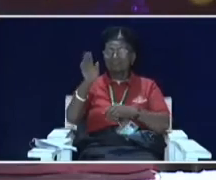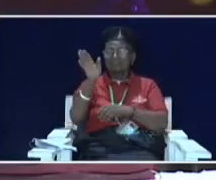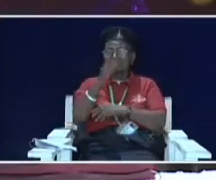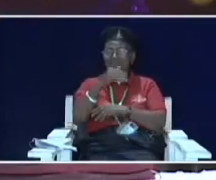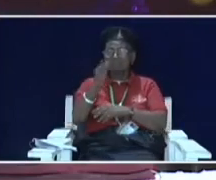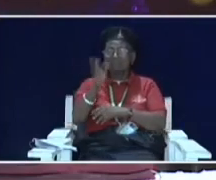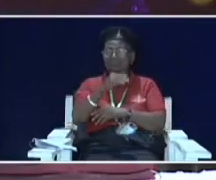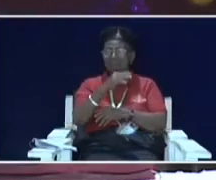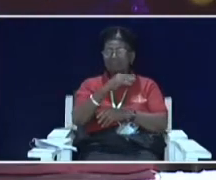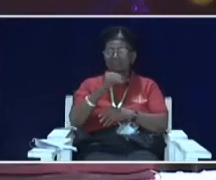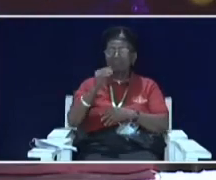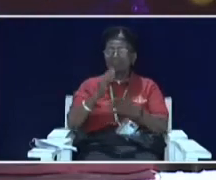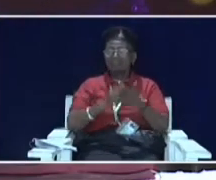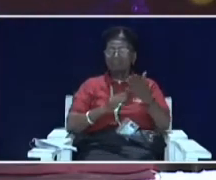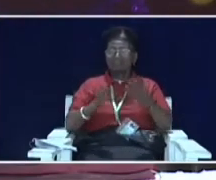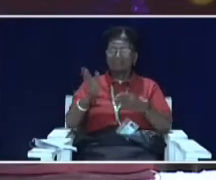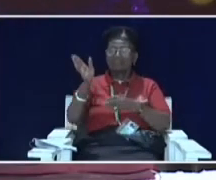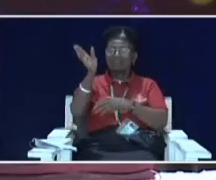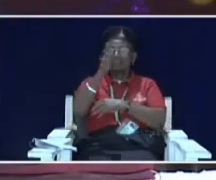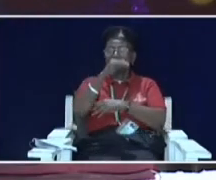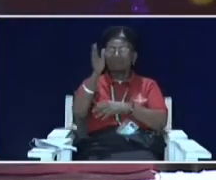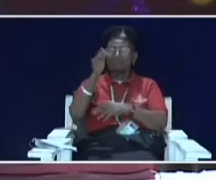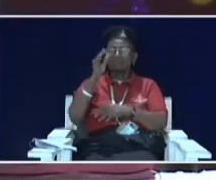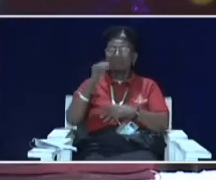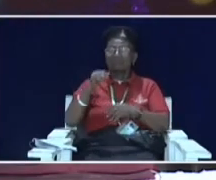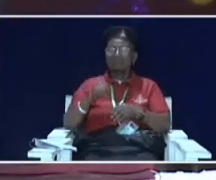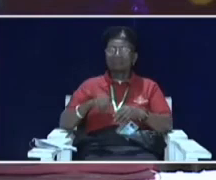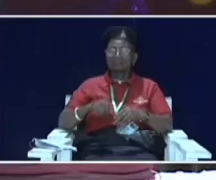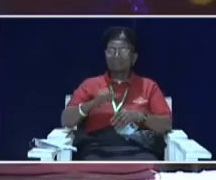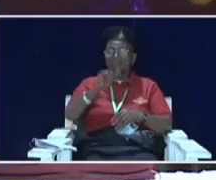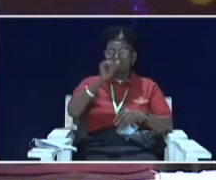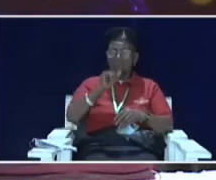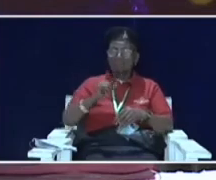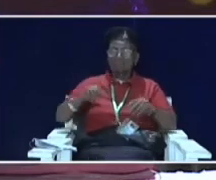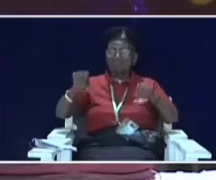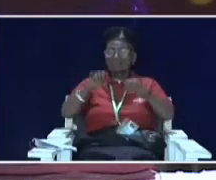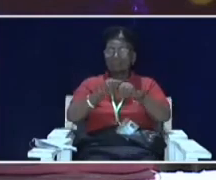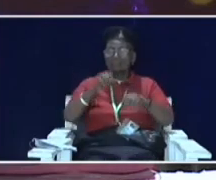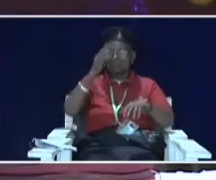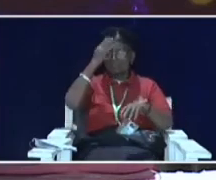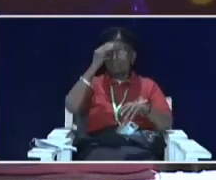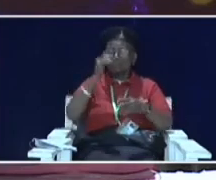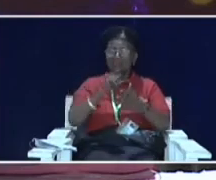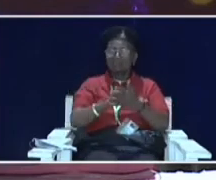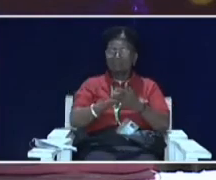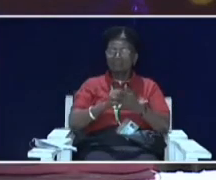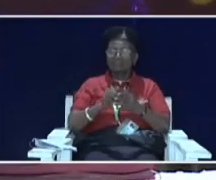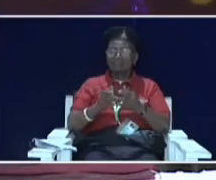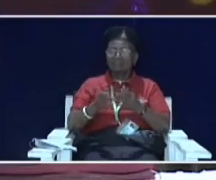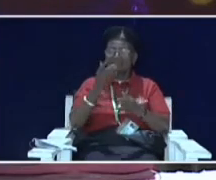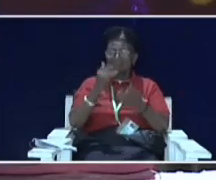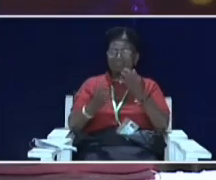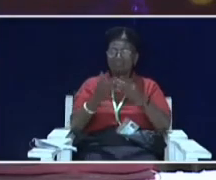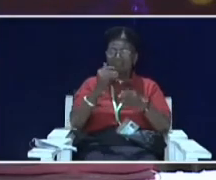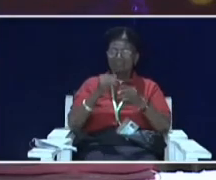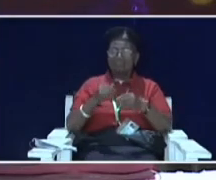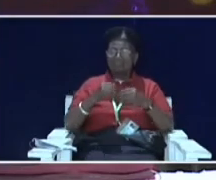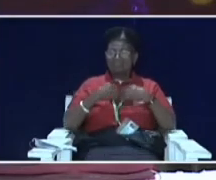and some trees won't even know that fire had passed by.